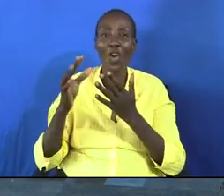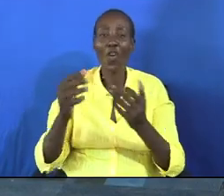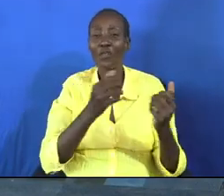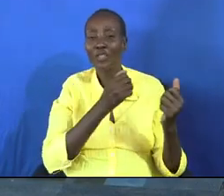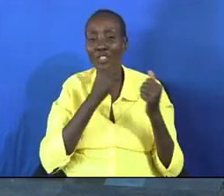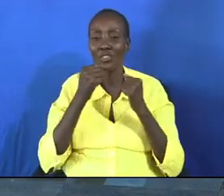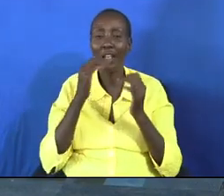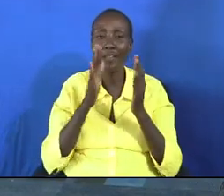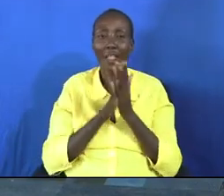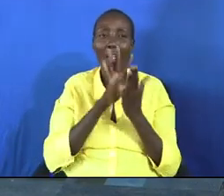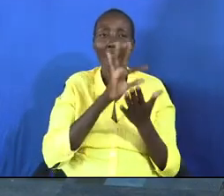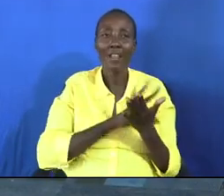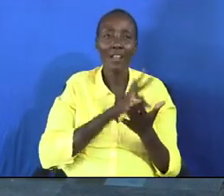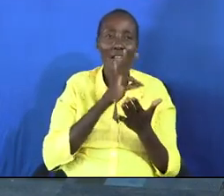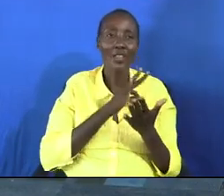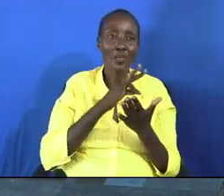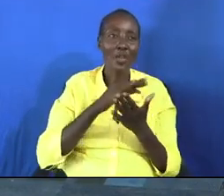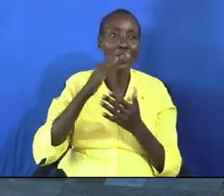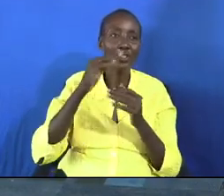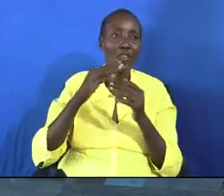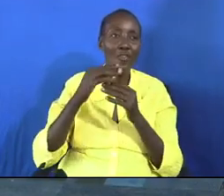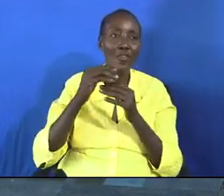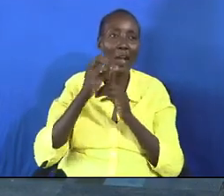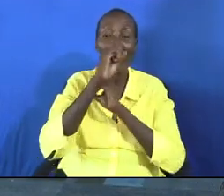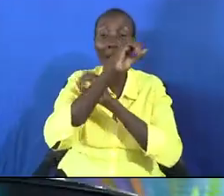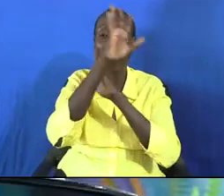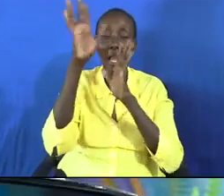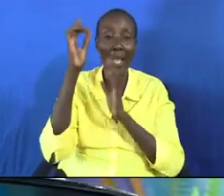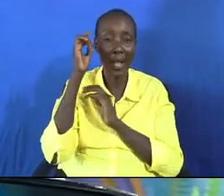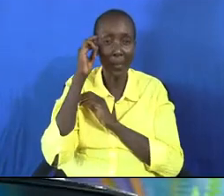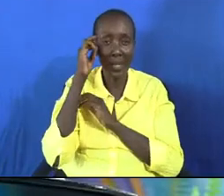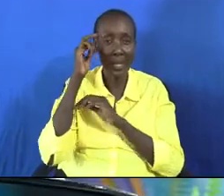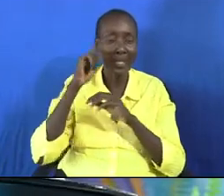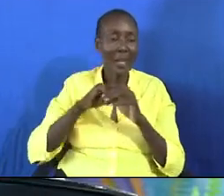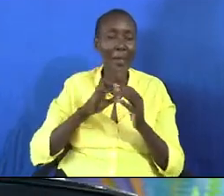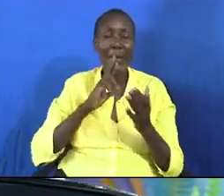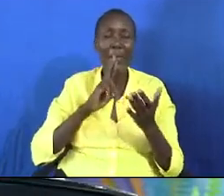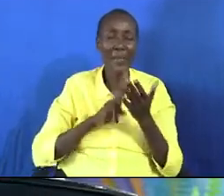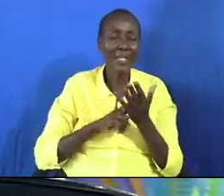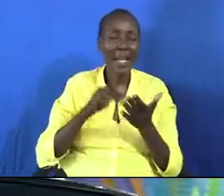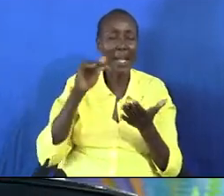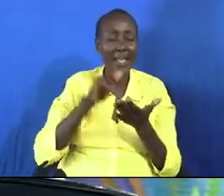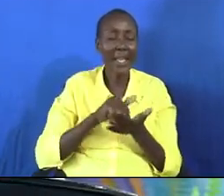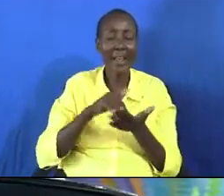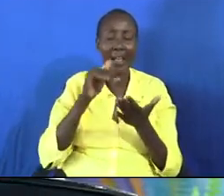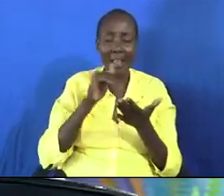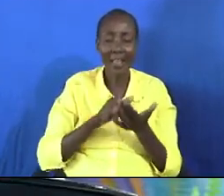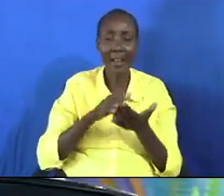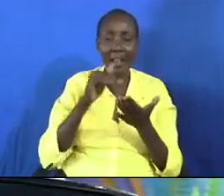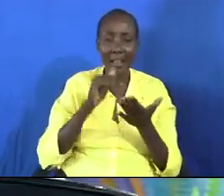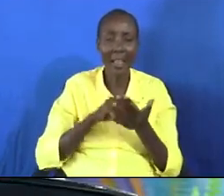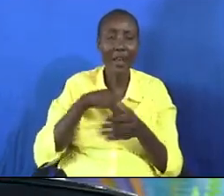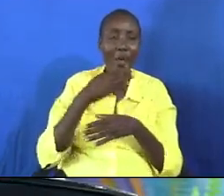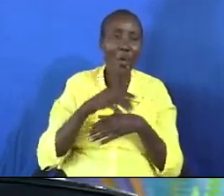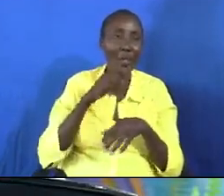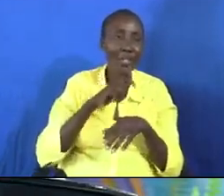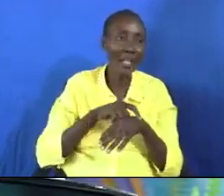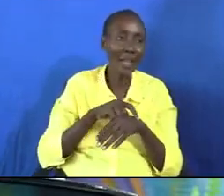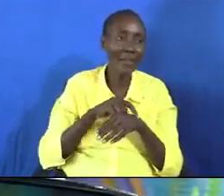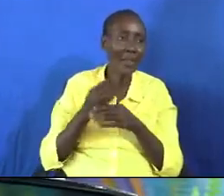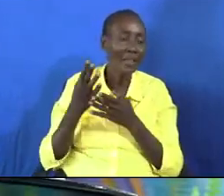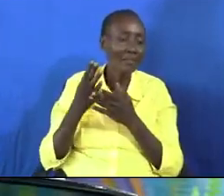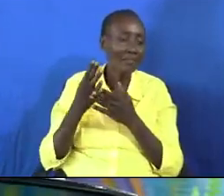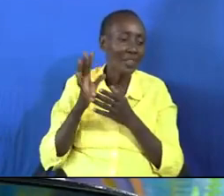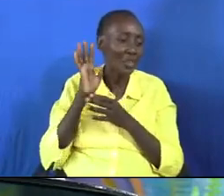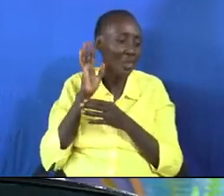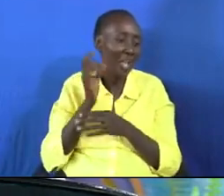I have a spirit of sound mind." And when you keep on repeating this, every time you hear the fear come, you